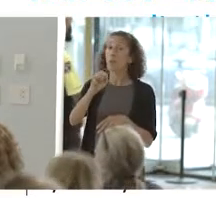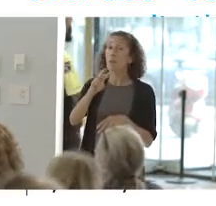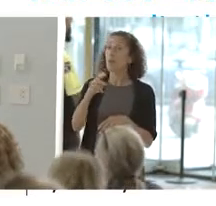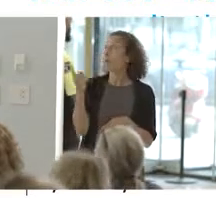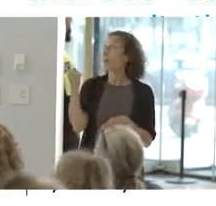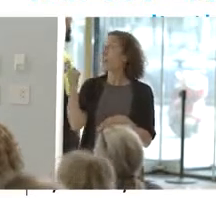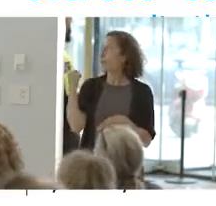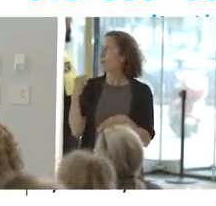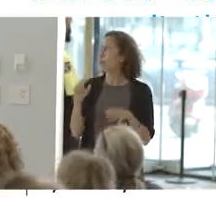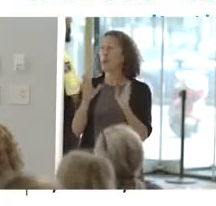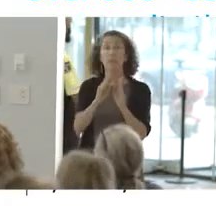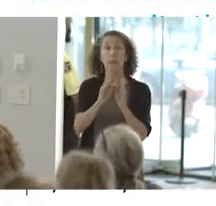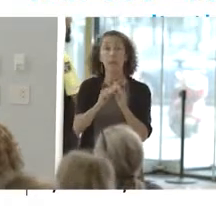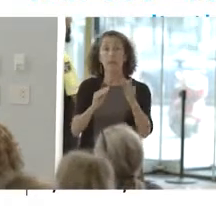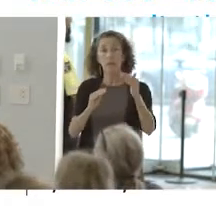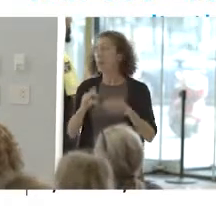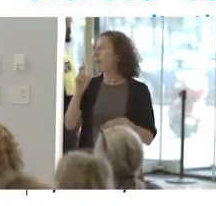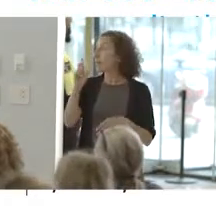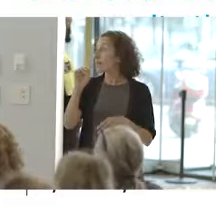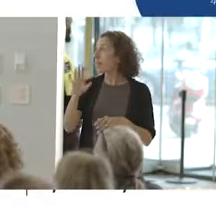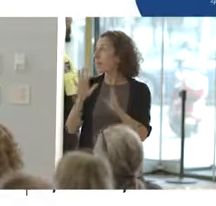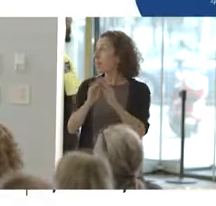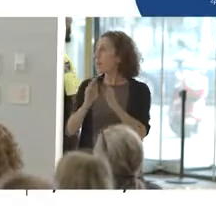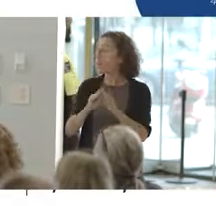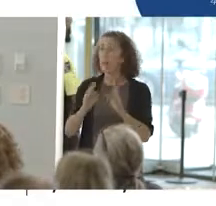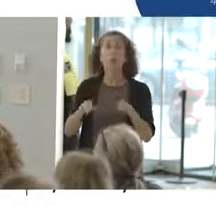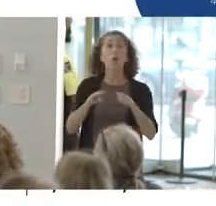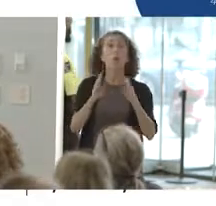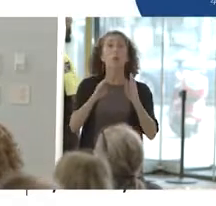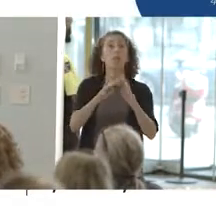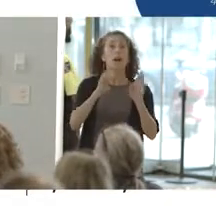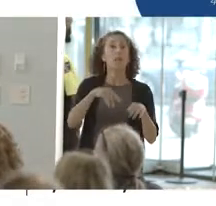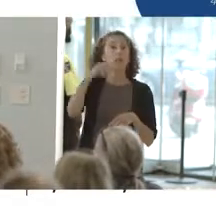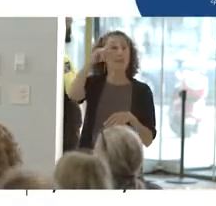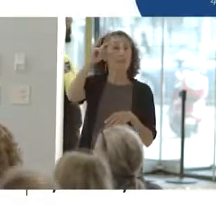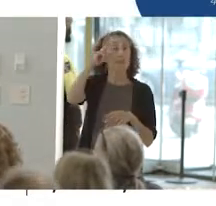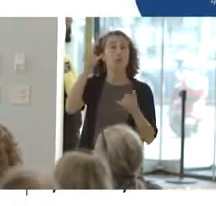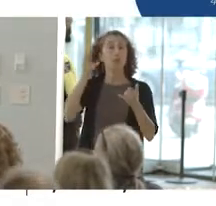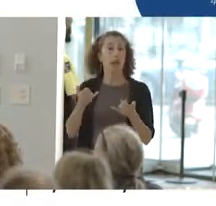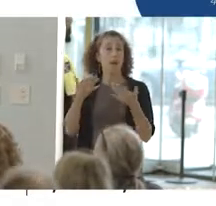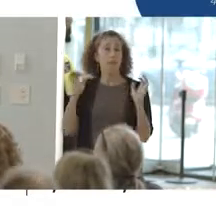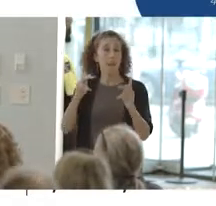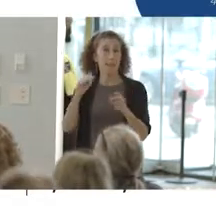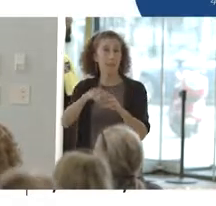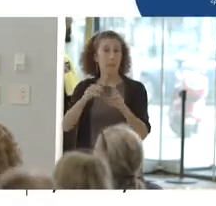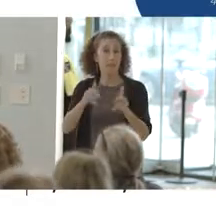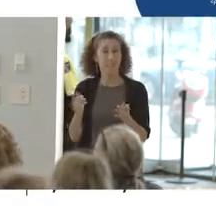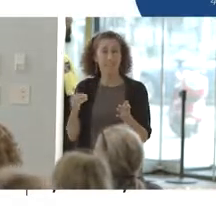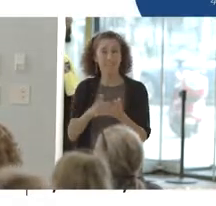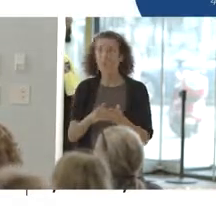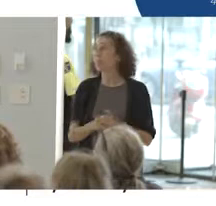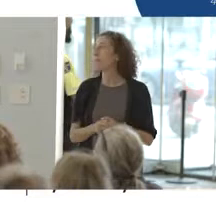in June for the open house, and we're here again. So very quickly, we've